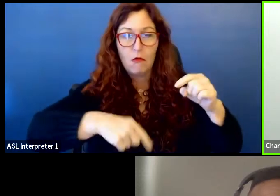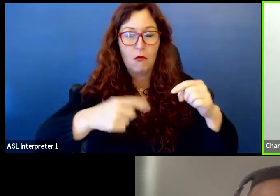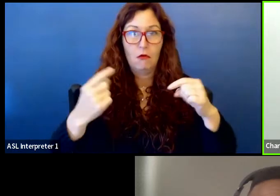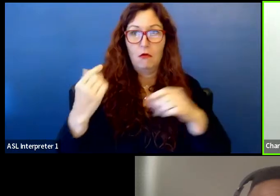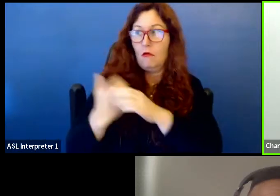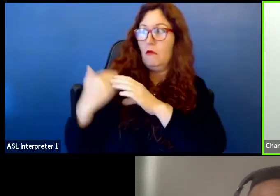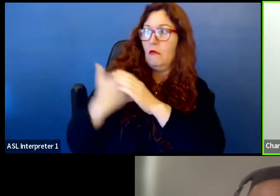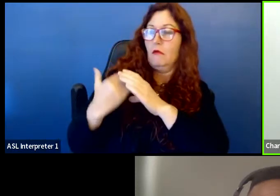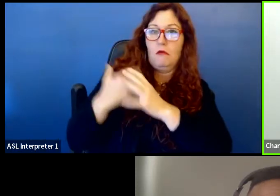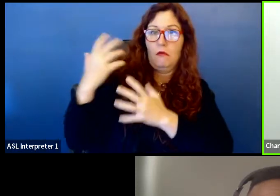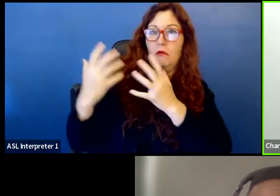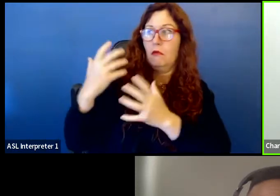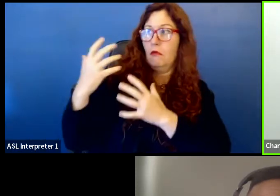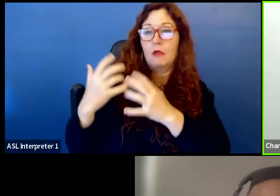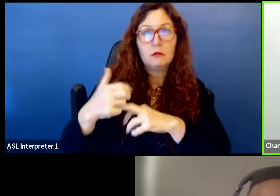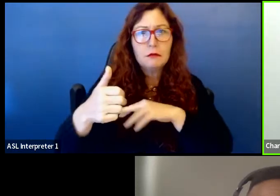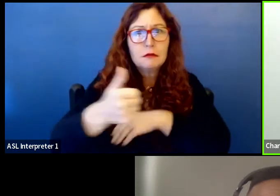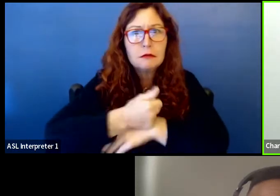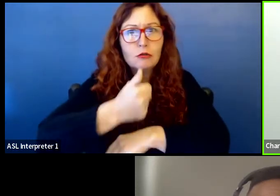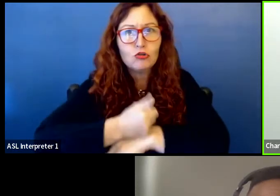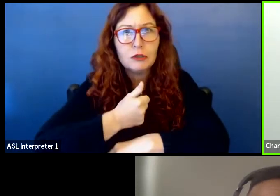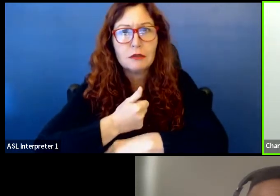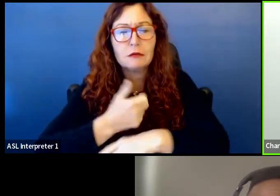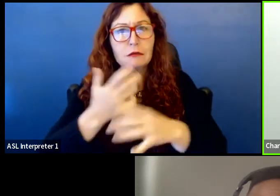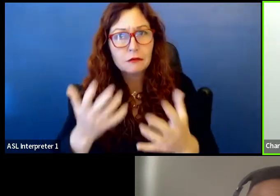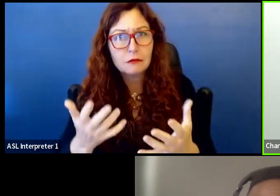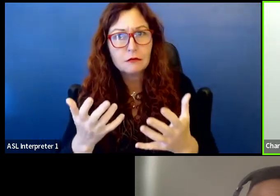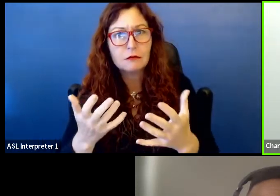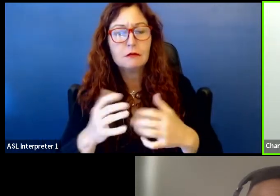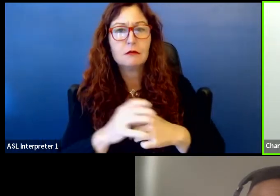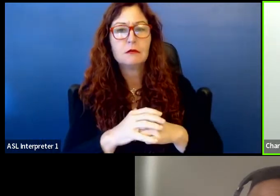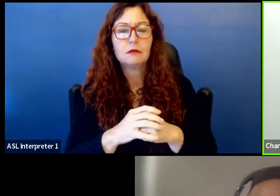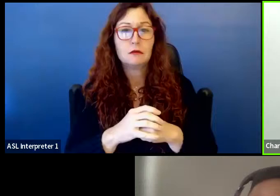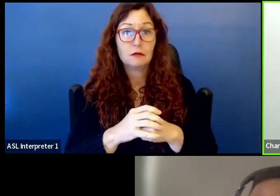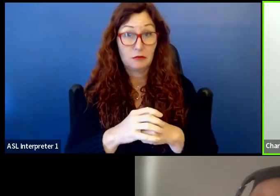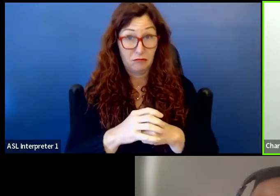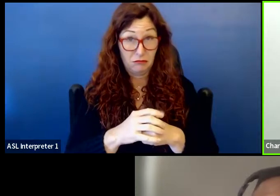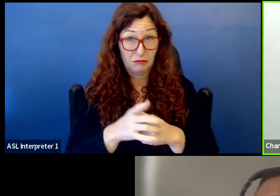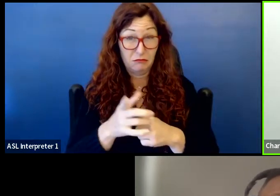both because it tends to interfere with work in dangerous conditions